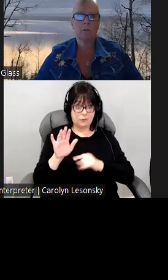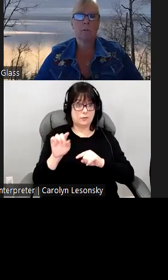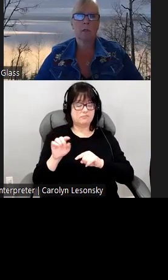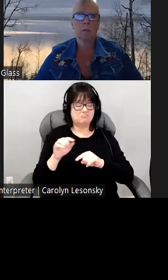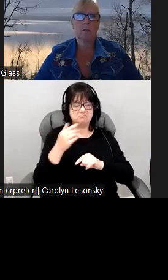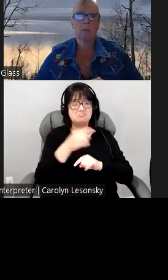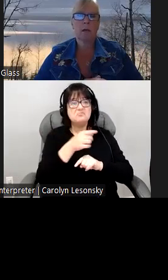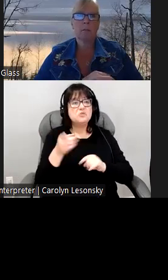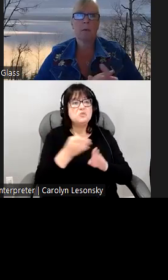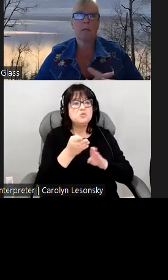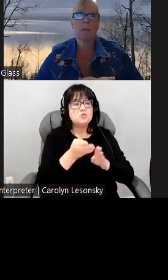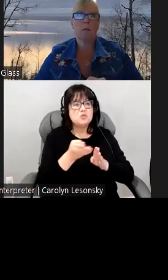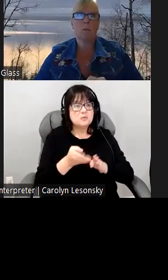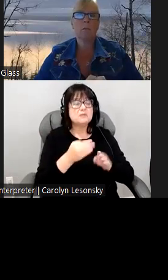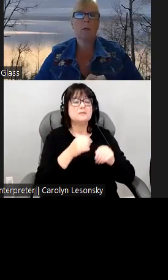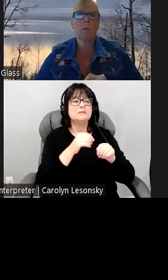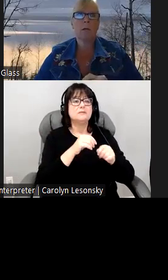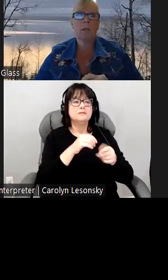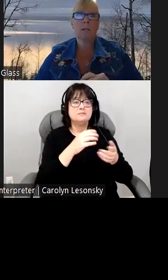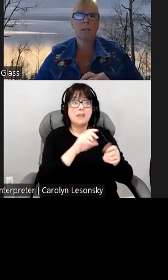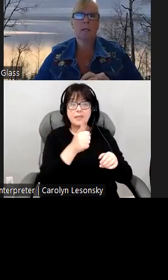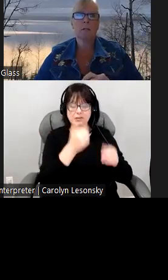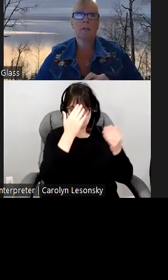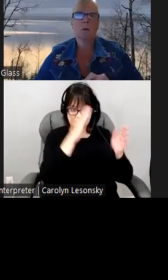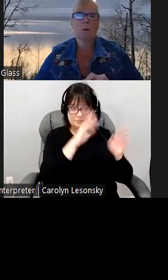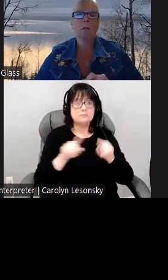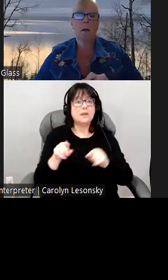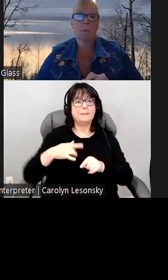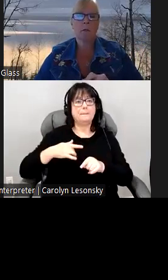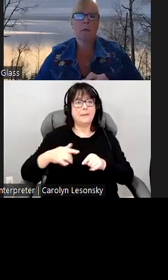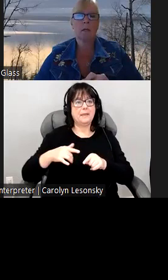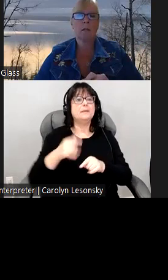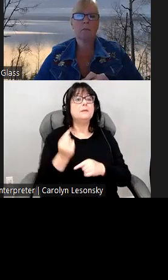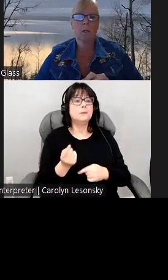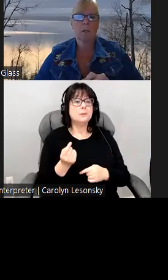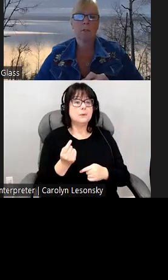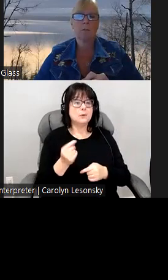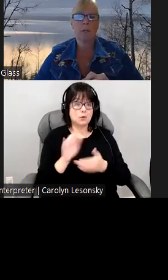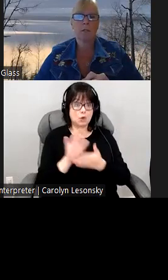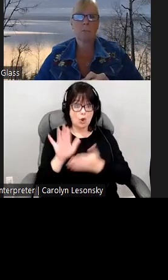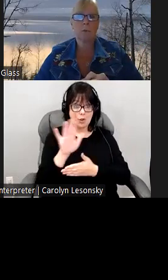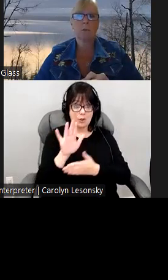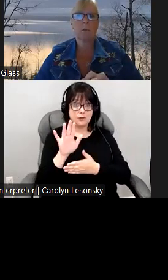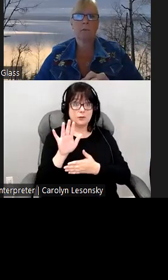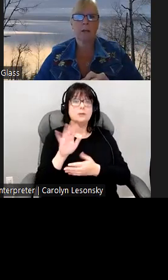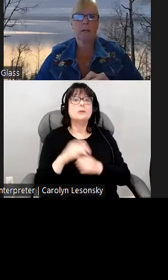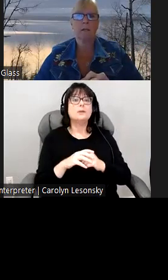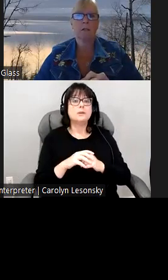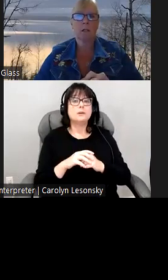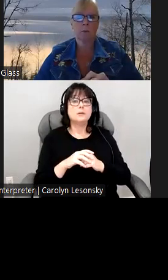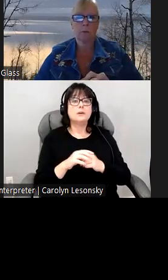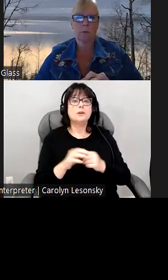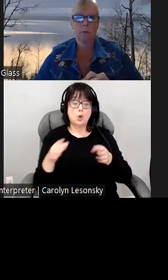and streams at this time, but one common practice is to enter the total number of dollars of training supports when the file